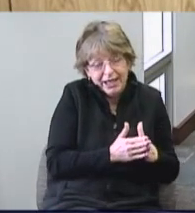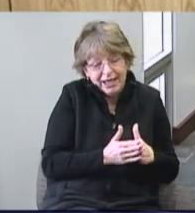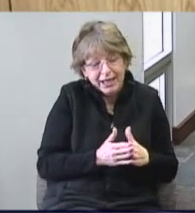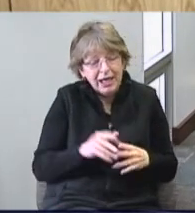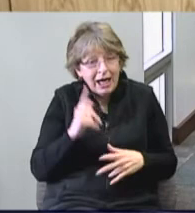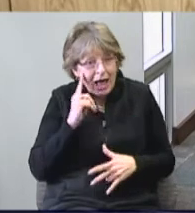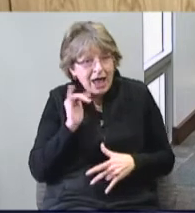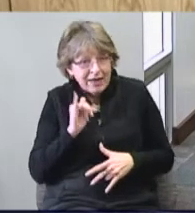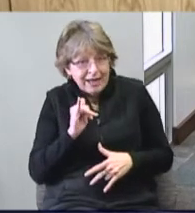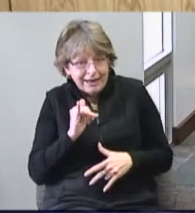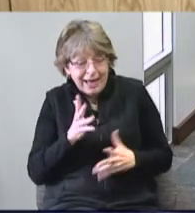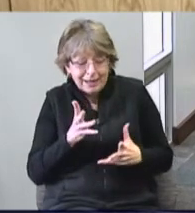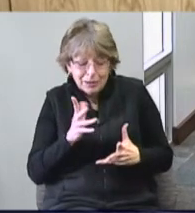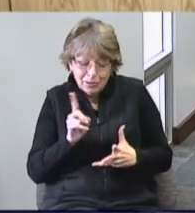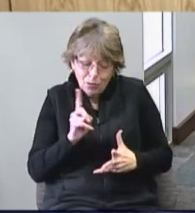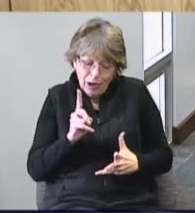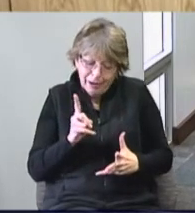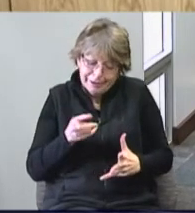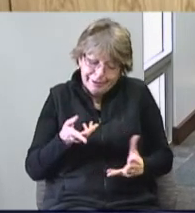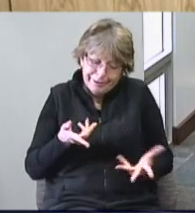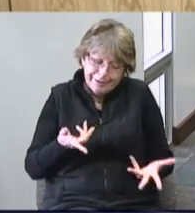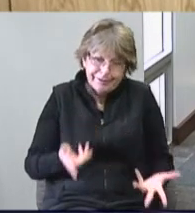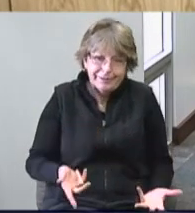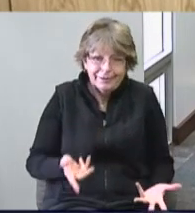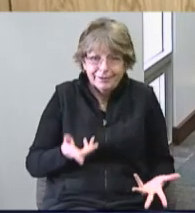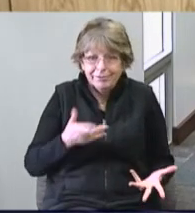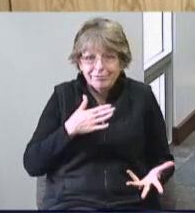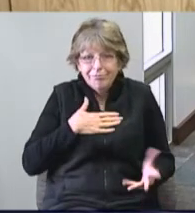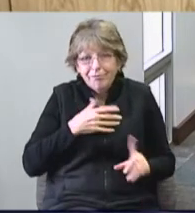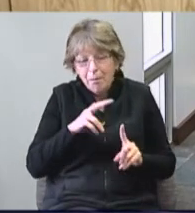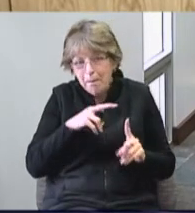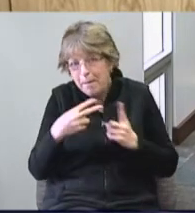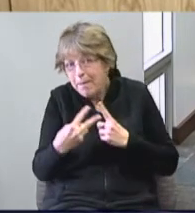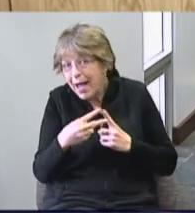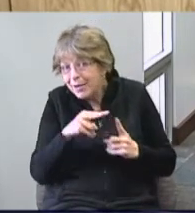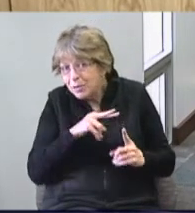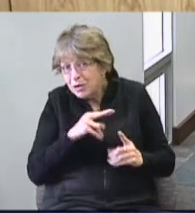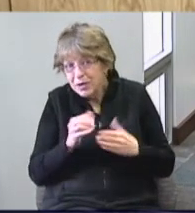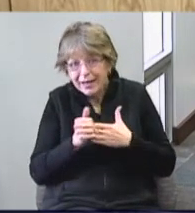the direction I'm headed. You know,